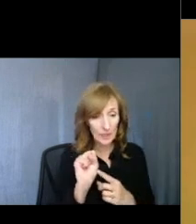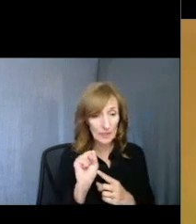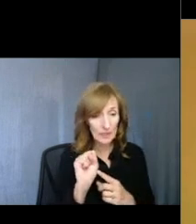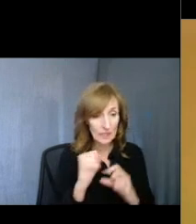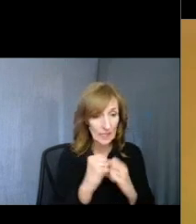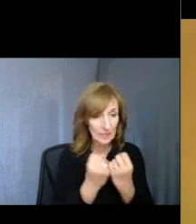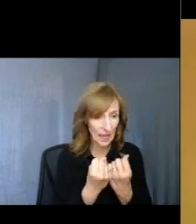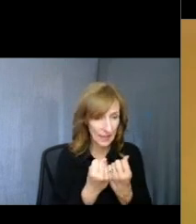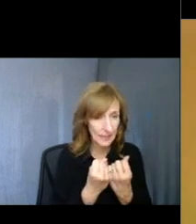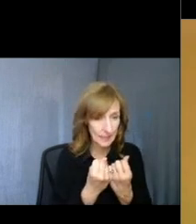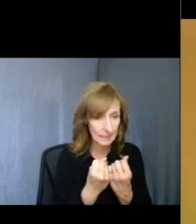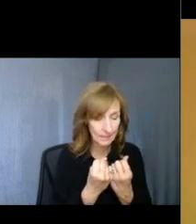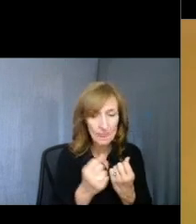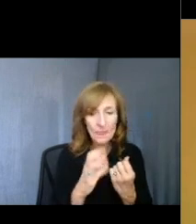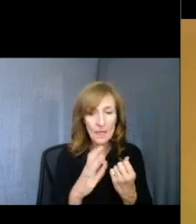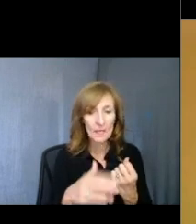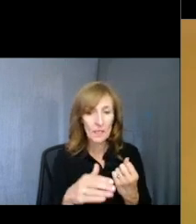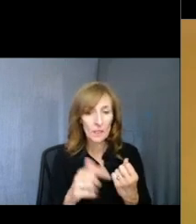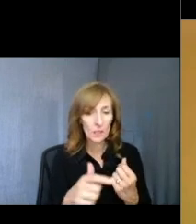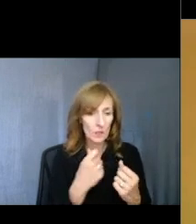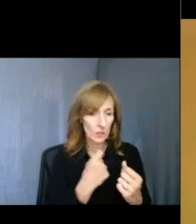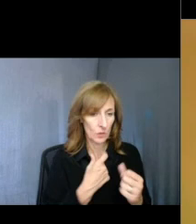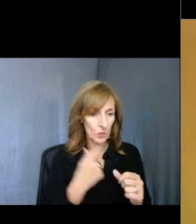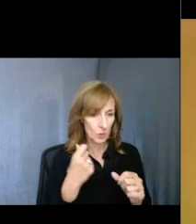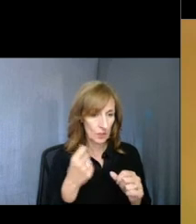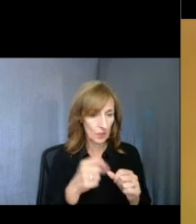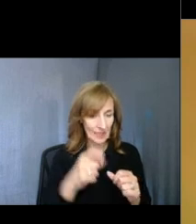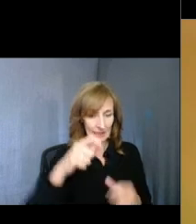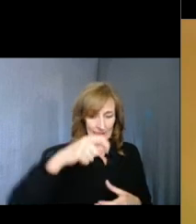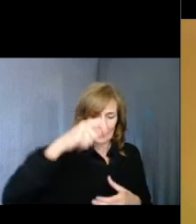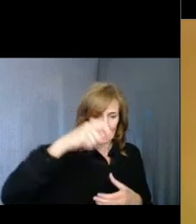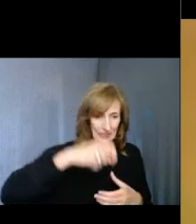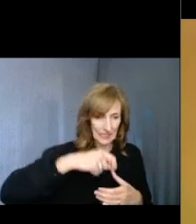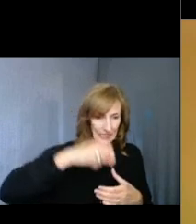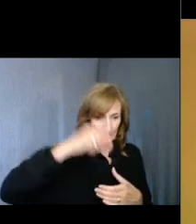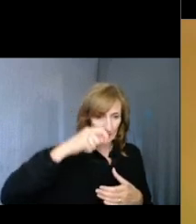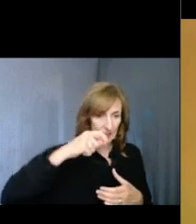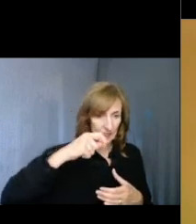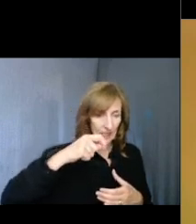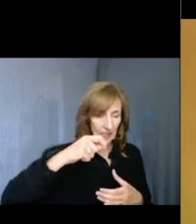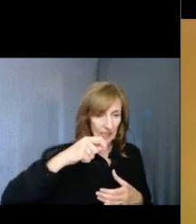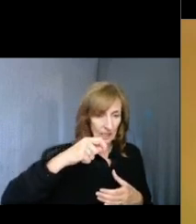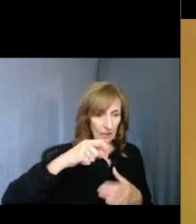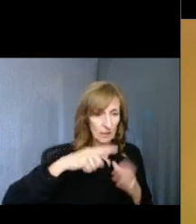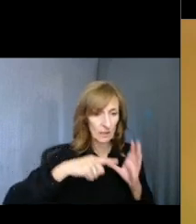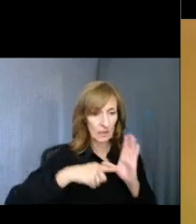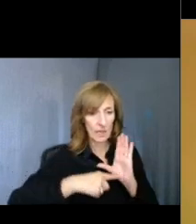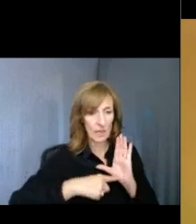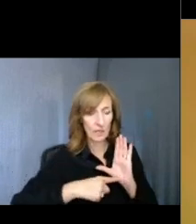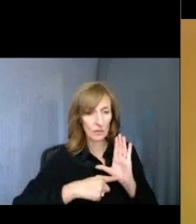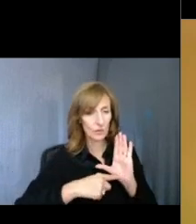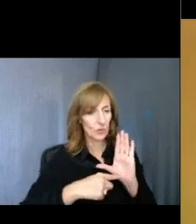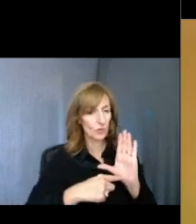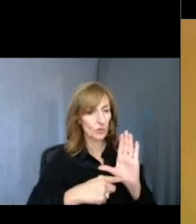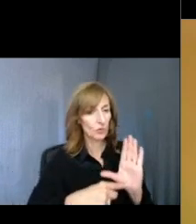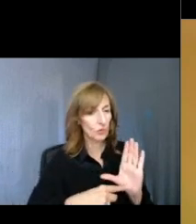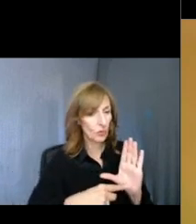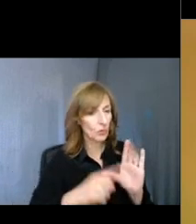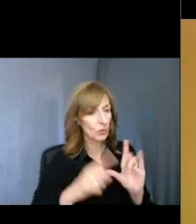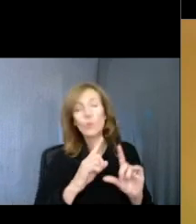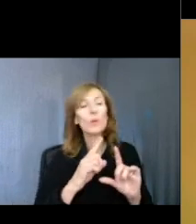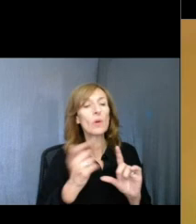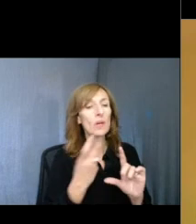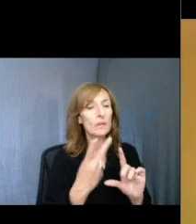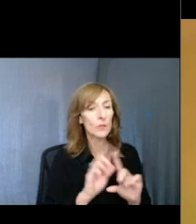I mean, you could do UPC, but they're expensive. You have to demonstrate that the protein's there for a couple different times. So they